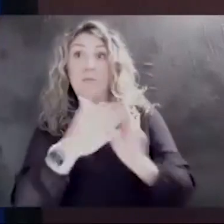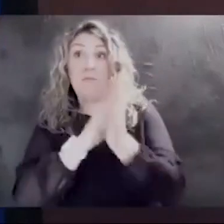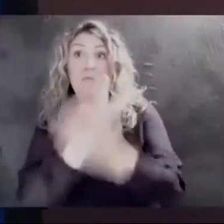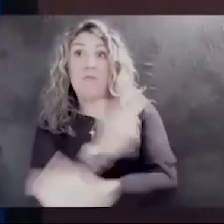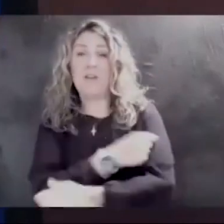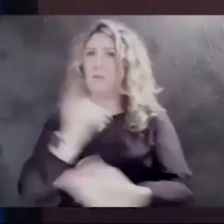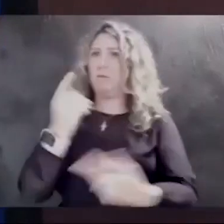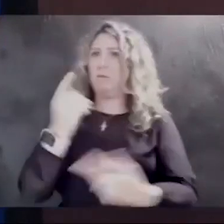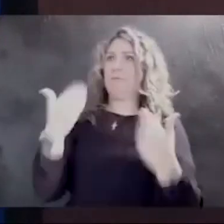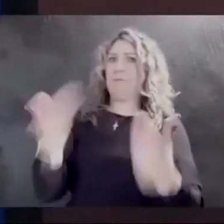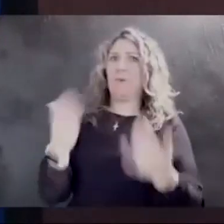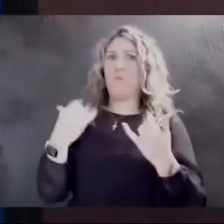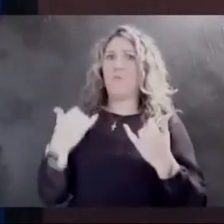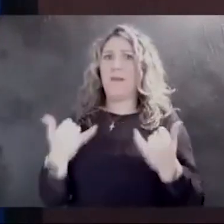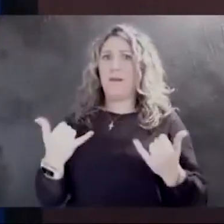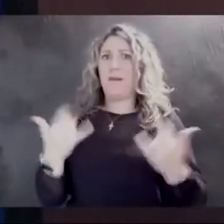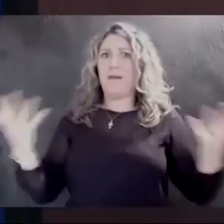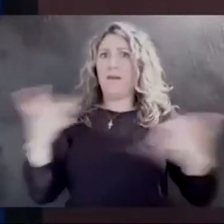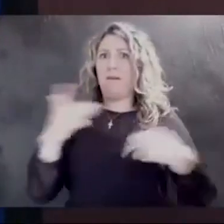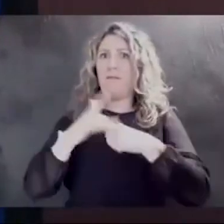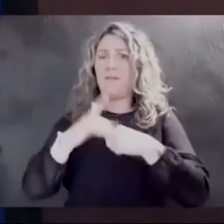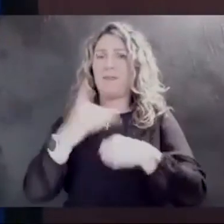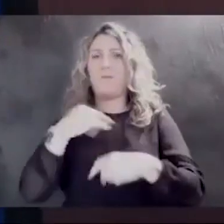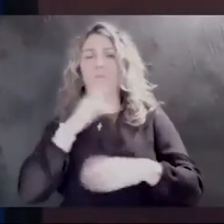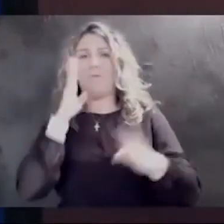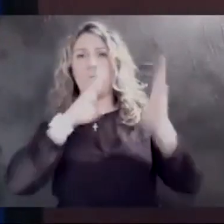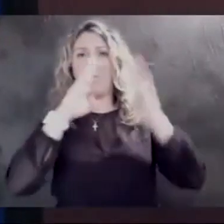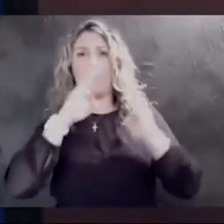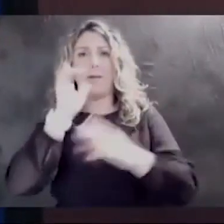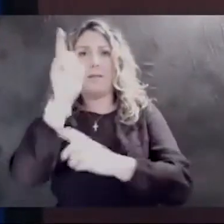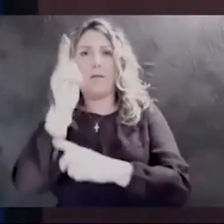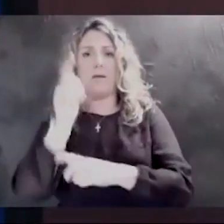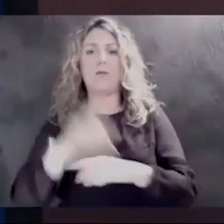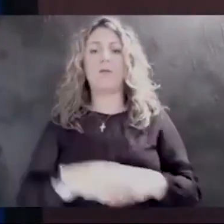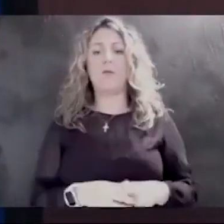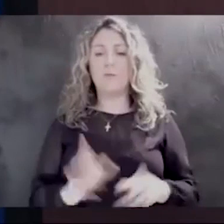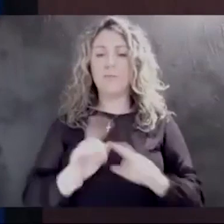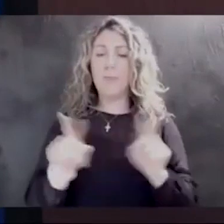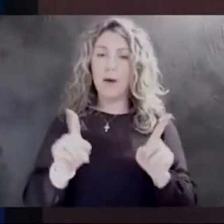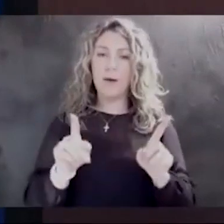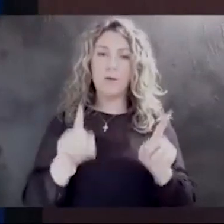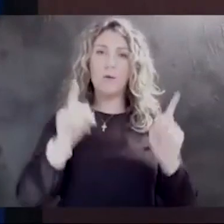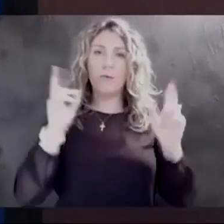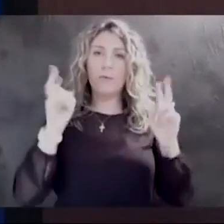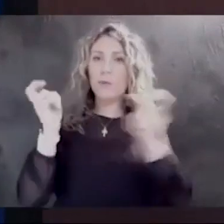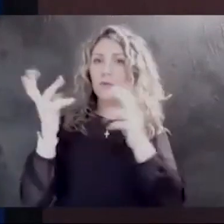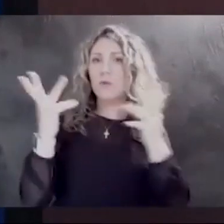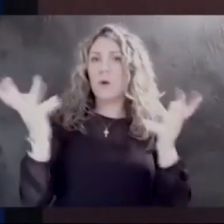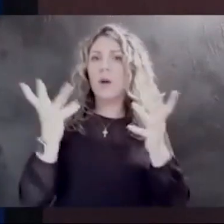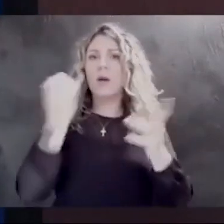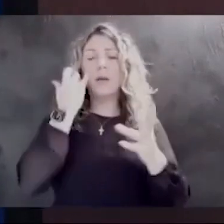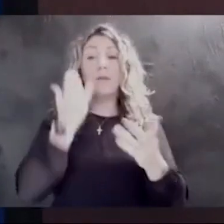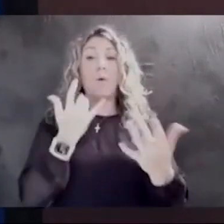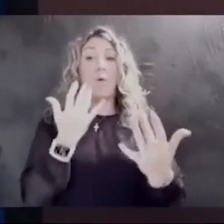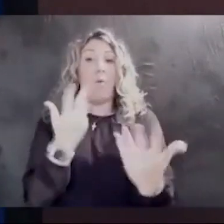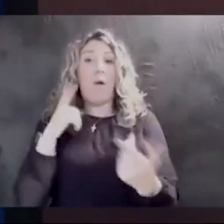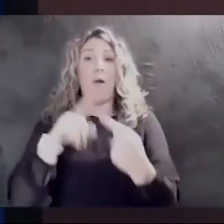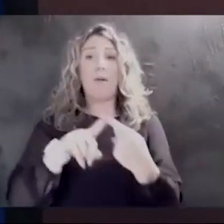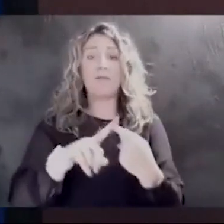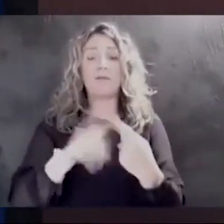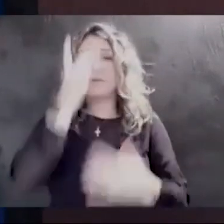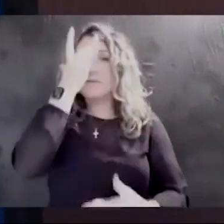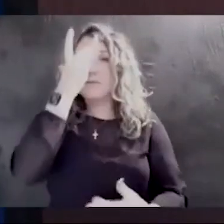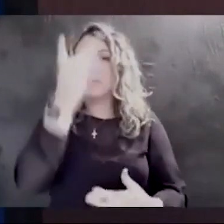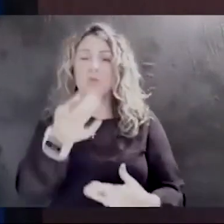vaccinated right now, and we'll worry about the rest later. But I think that the issue is if you wait until you're sick, you've waited